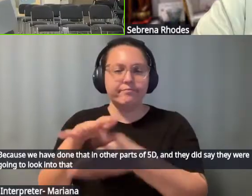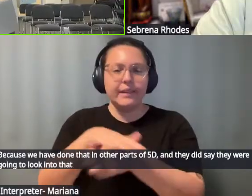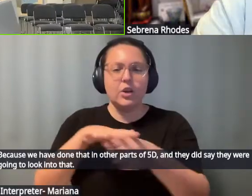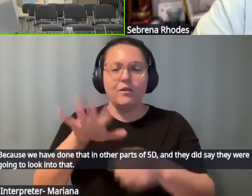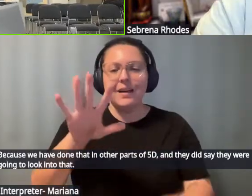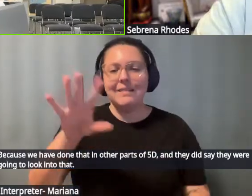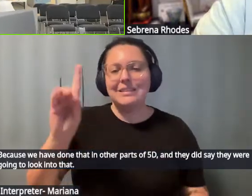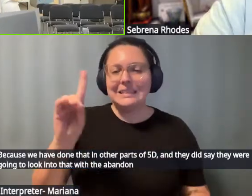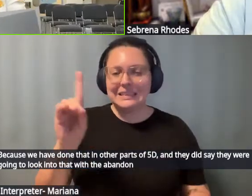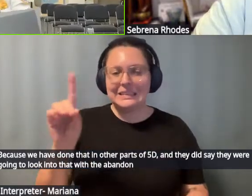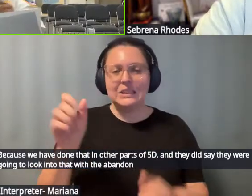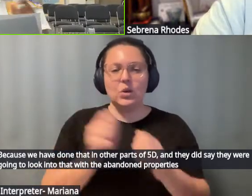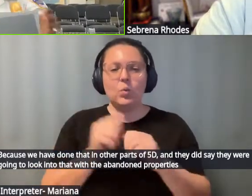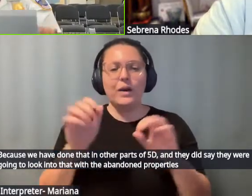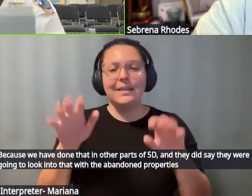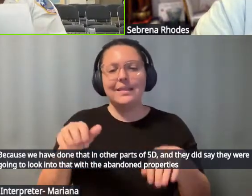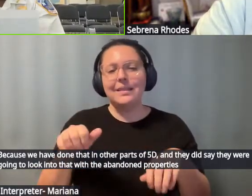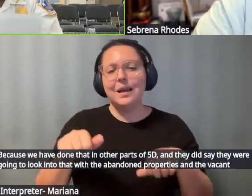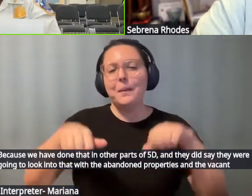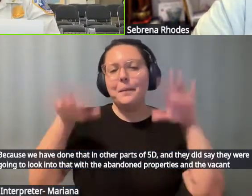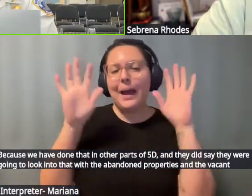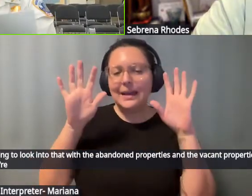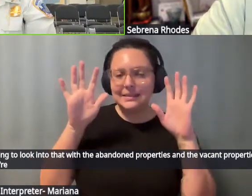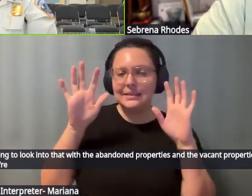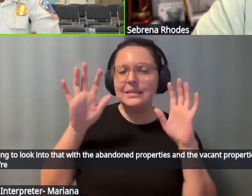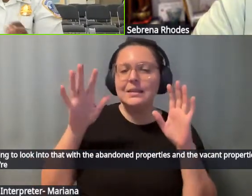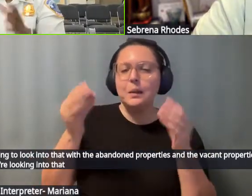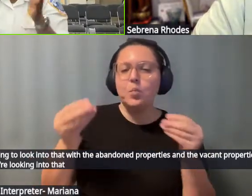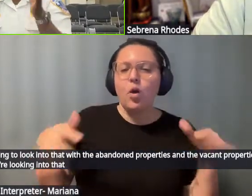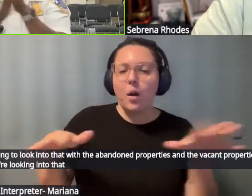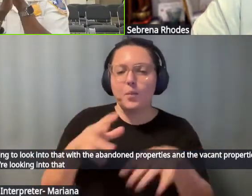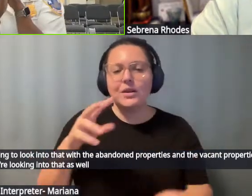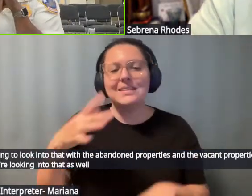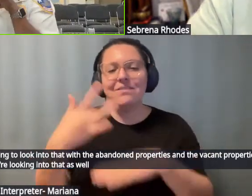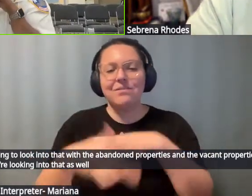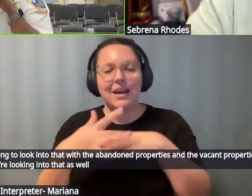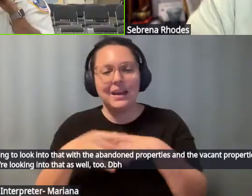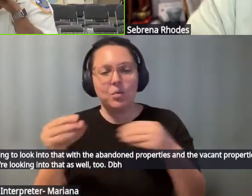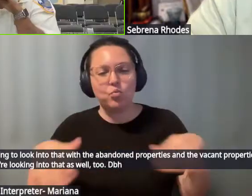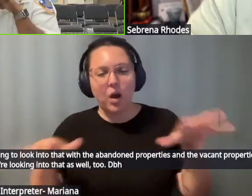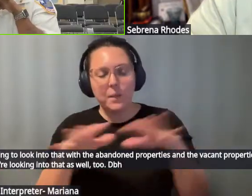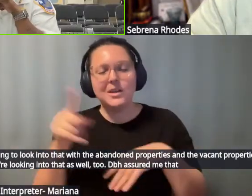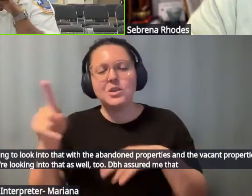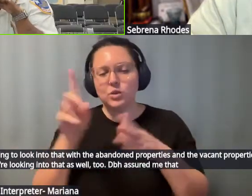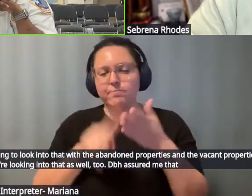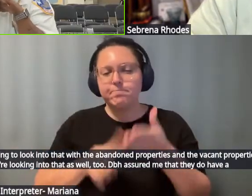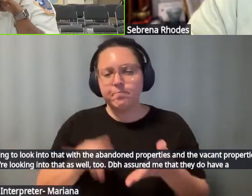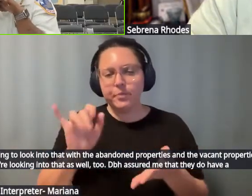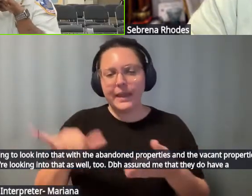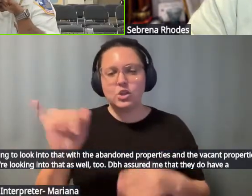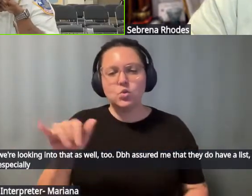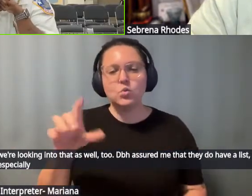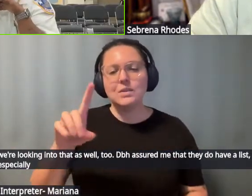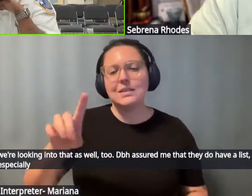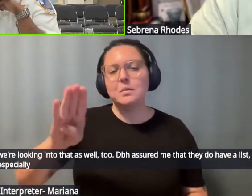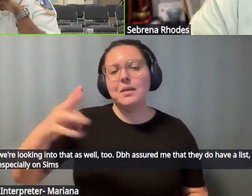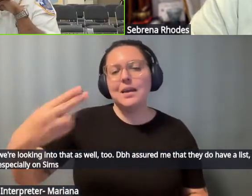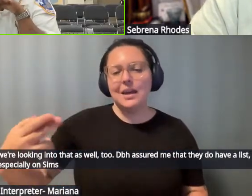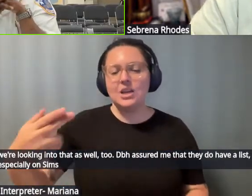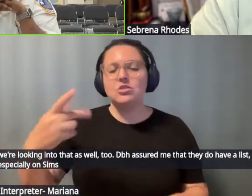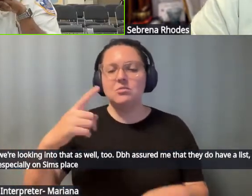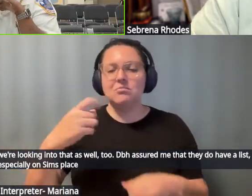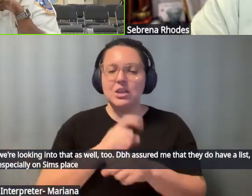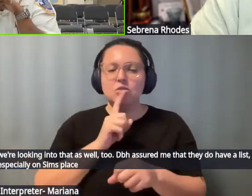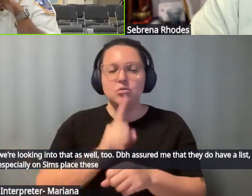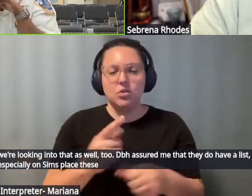abandoned properties and the vacant properties, we're looking into that as well too. DBH assured me that they do have a list, especially on Sims Place,